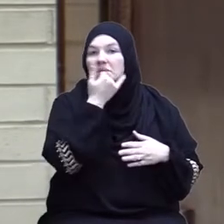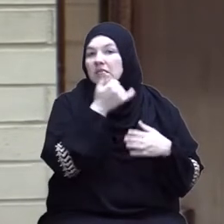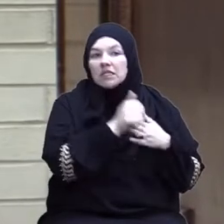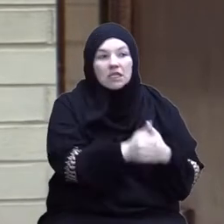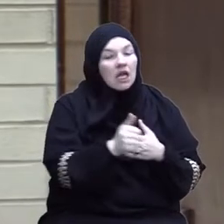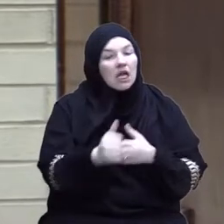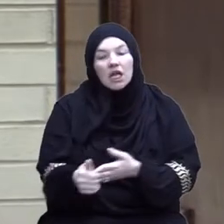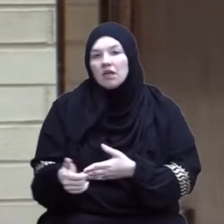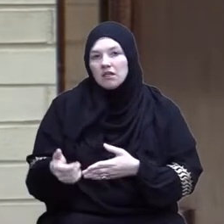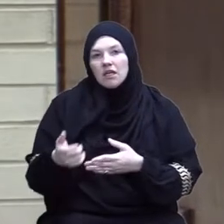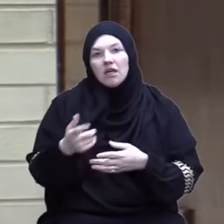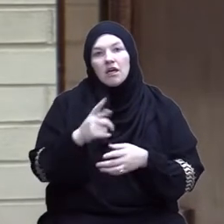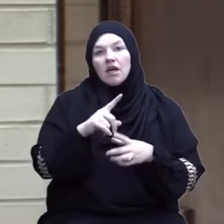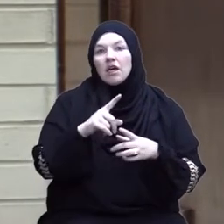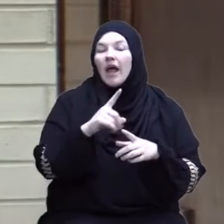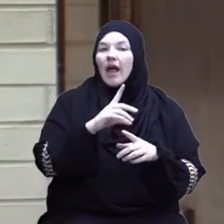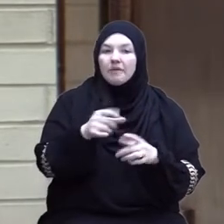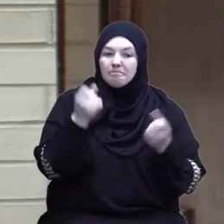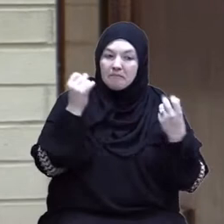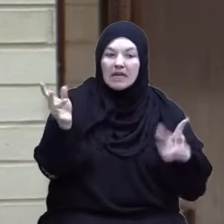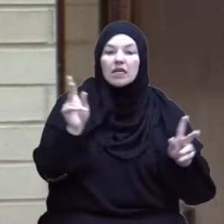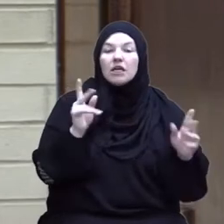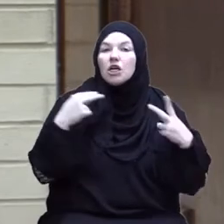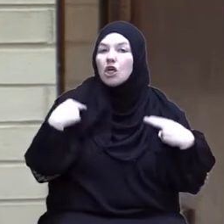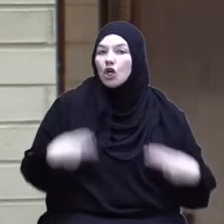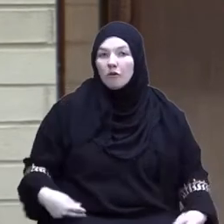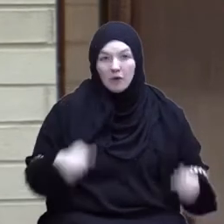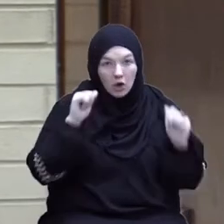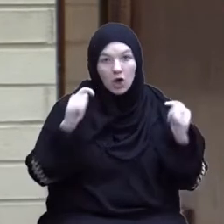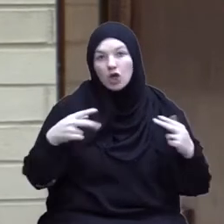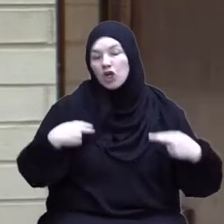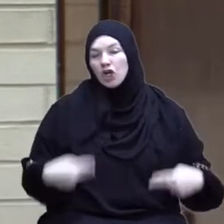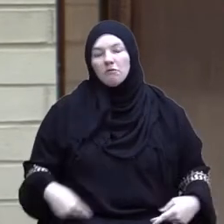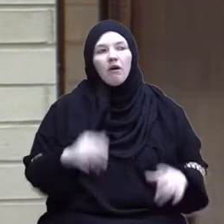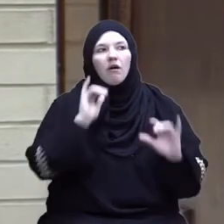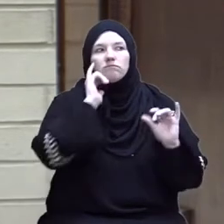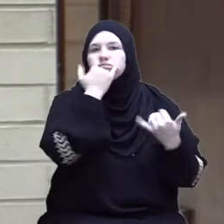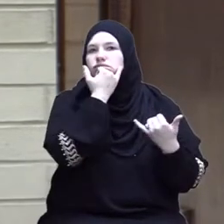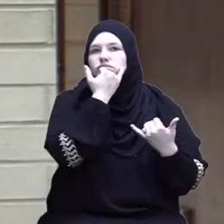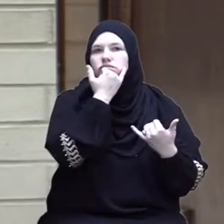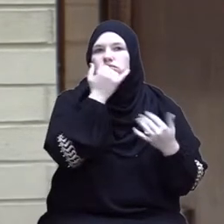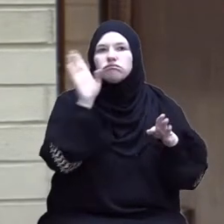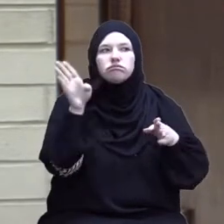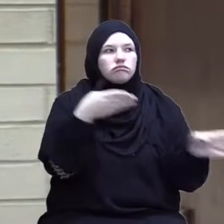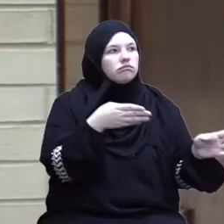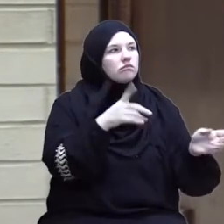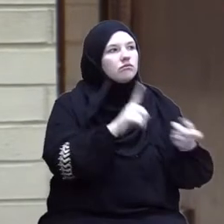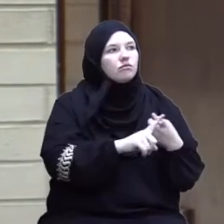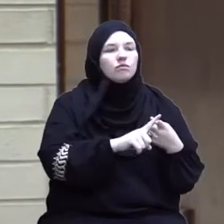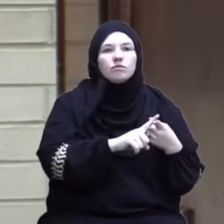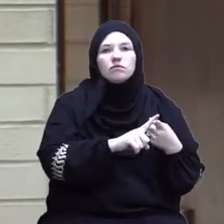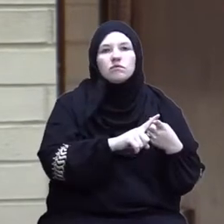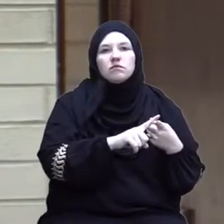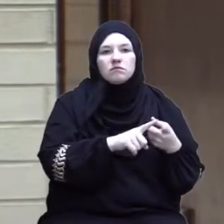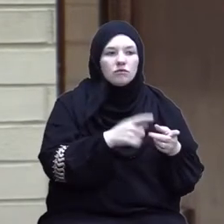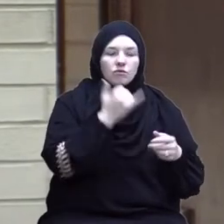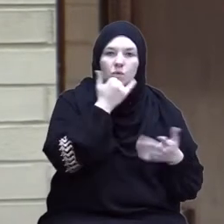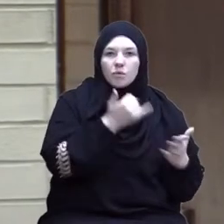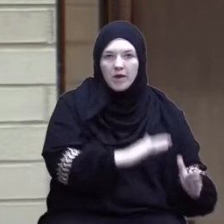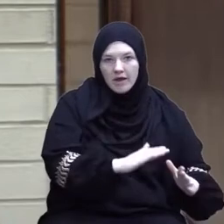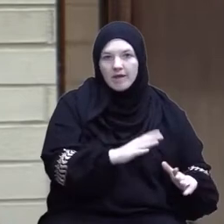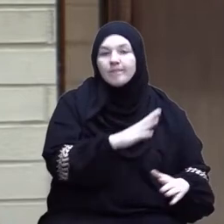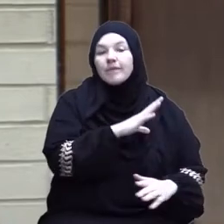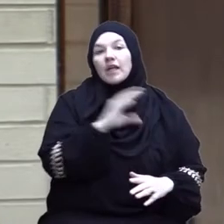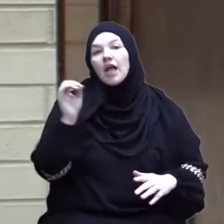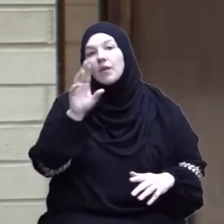other than the guidance of Allah subhanahu wa ta'ala. The Ummah of Muhammad sallallahu alayhi wa sallam